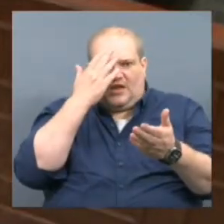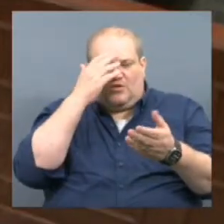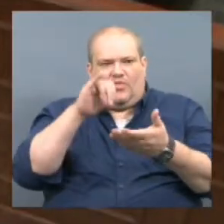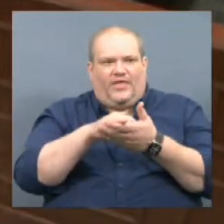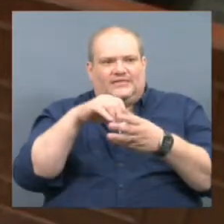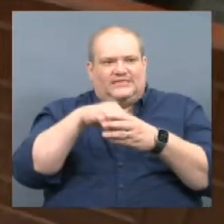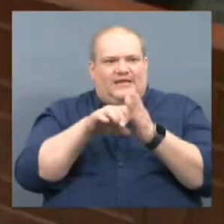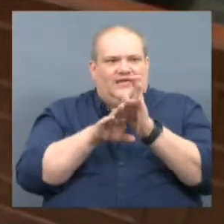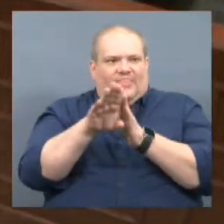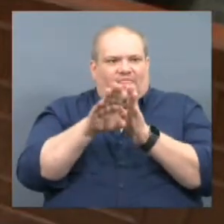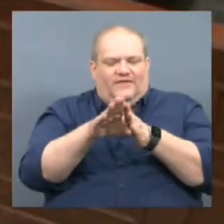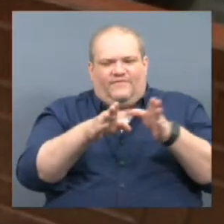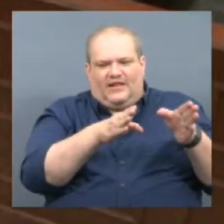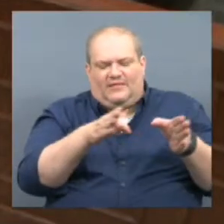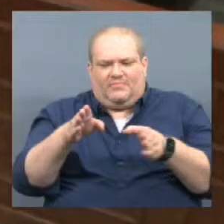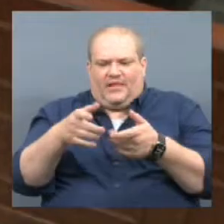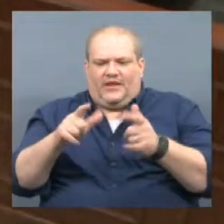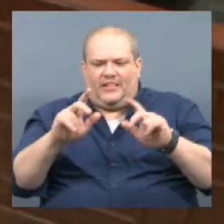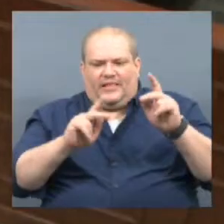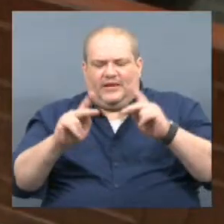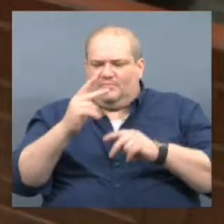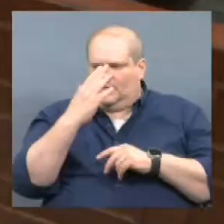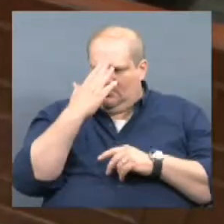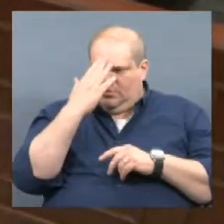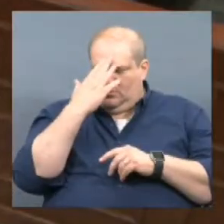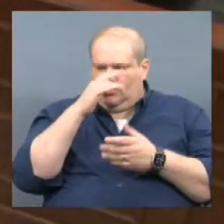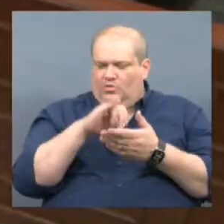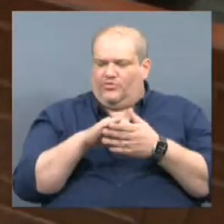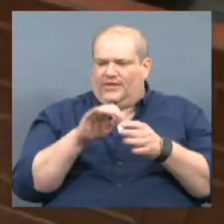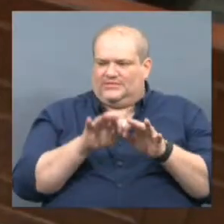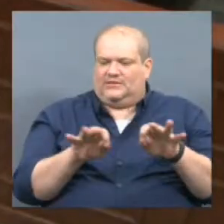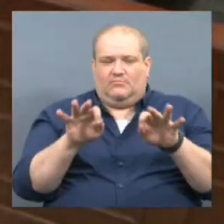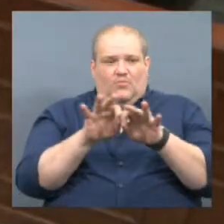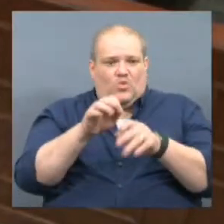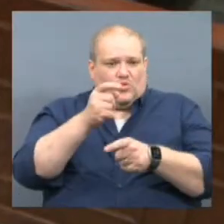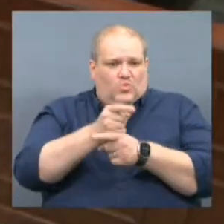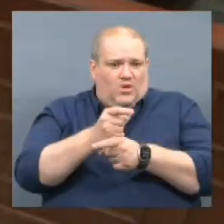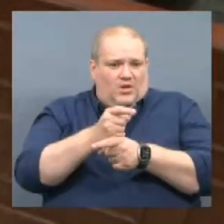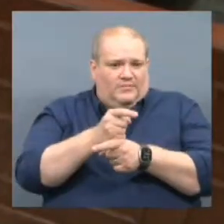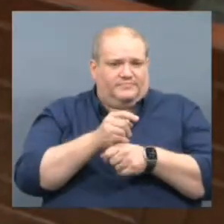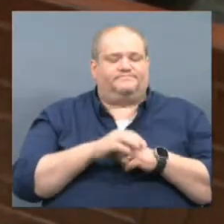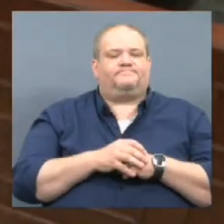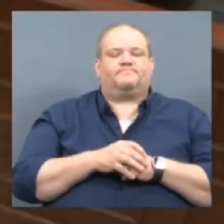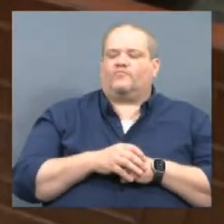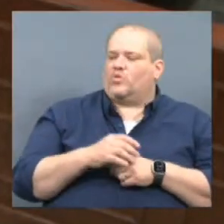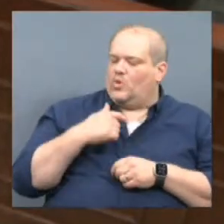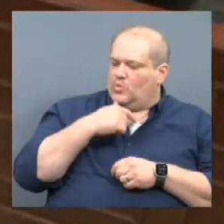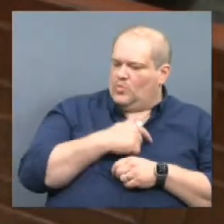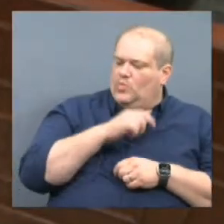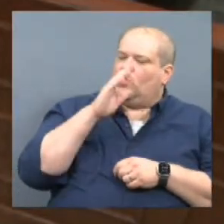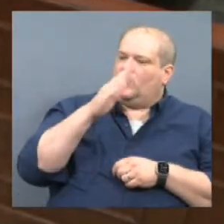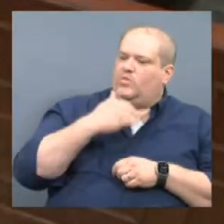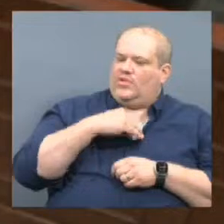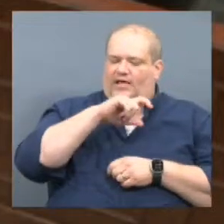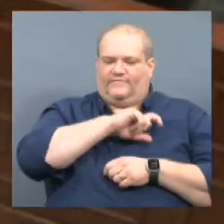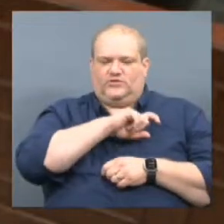the development and the plans and letting patrons know that it's important, right? Yeah, and we Fantastic. will have securities also because we want to